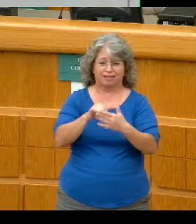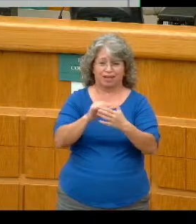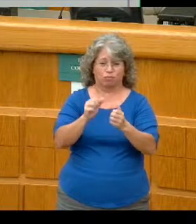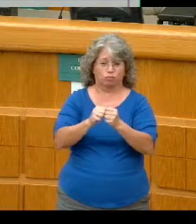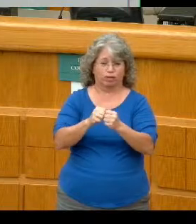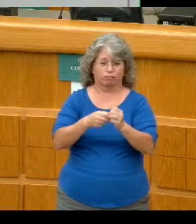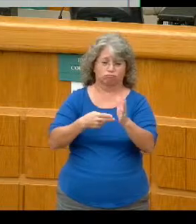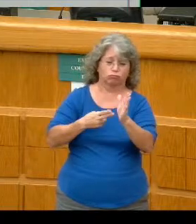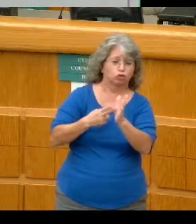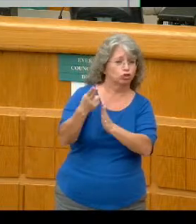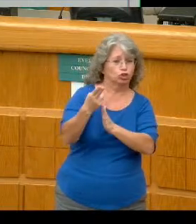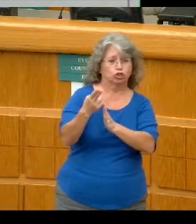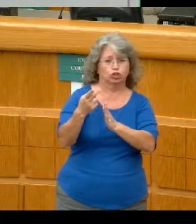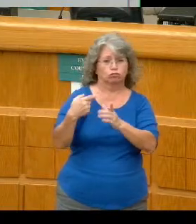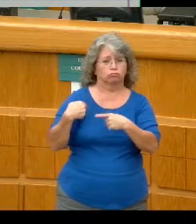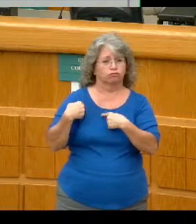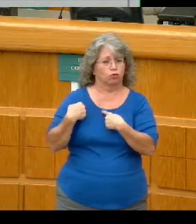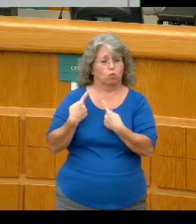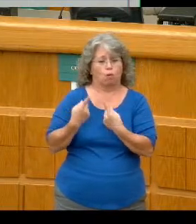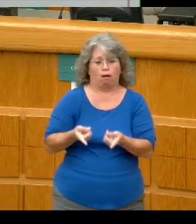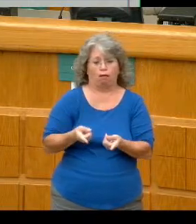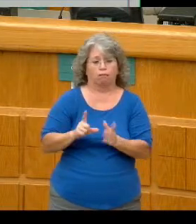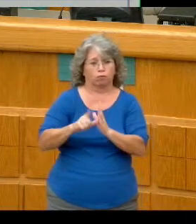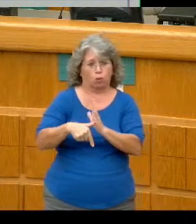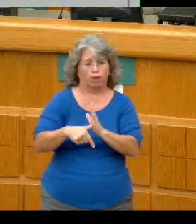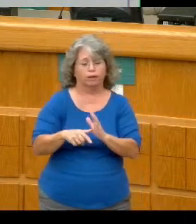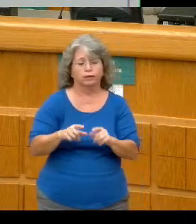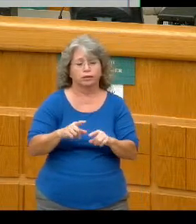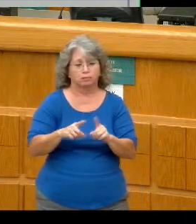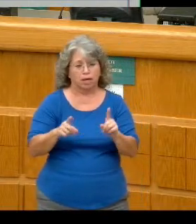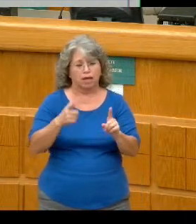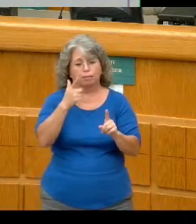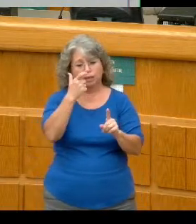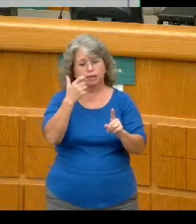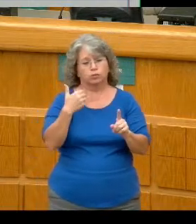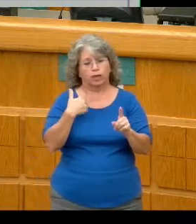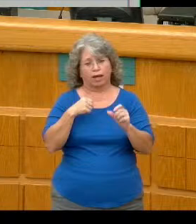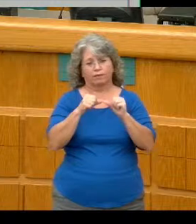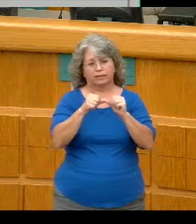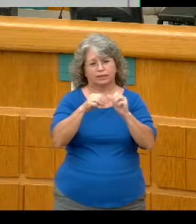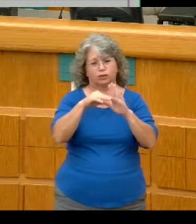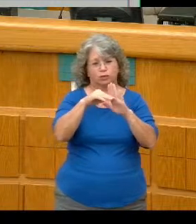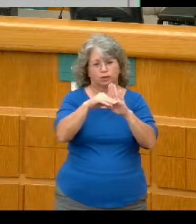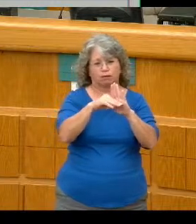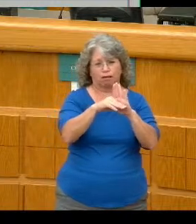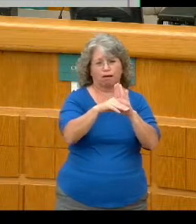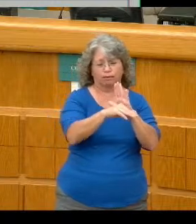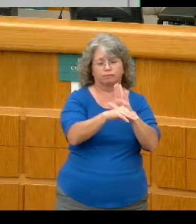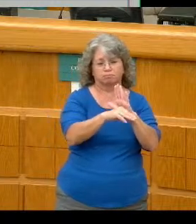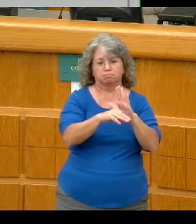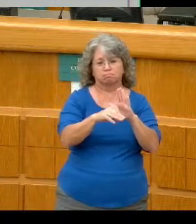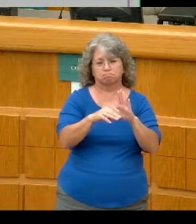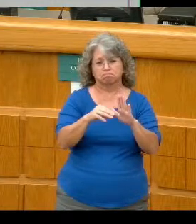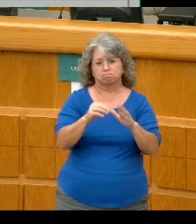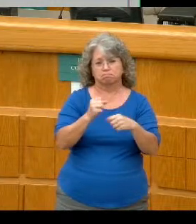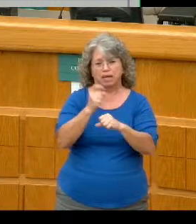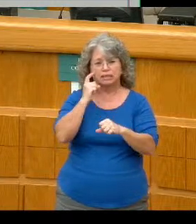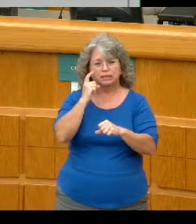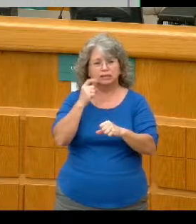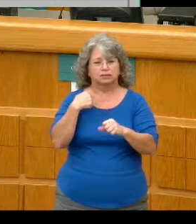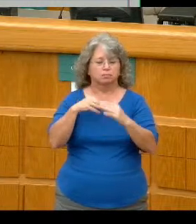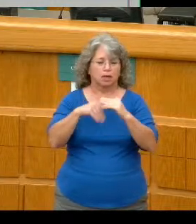with certainty for a little while, given the 2 models we're using. But given our continued decline, it makes sense that we've been slightly below